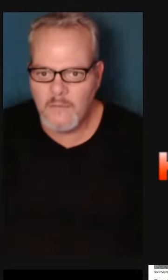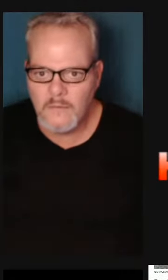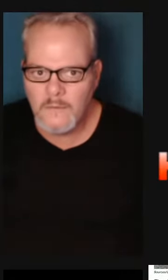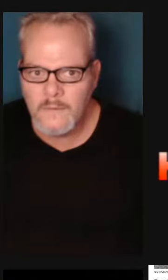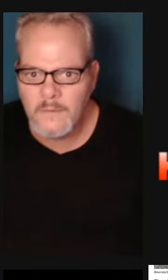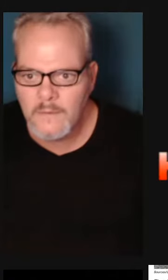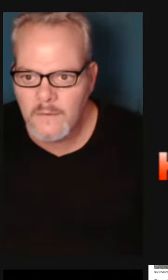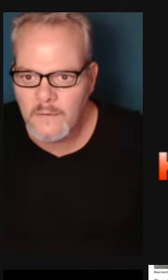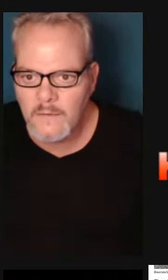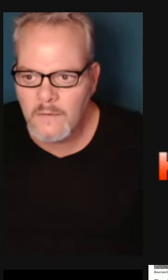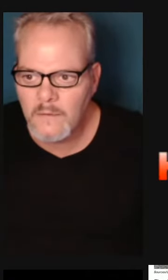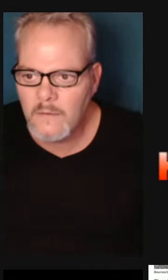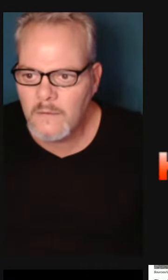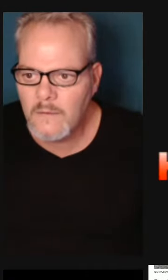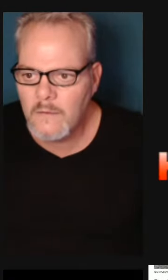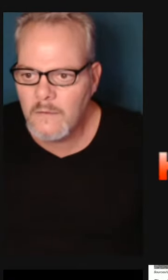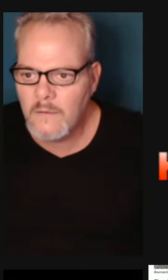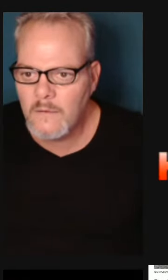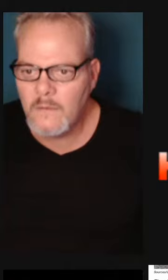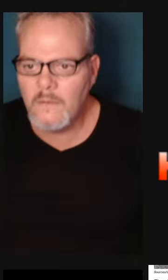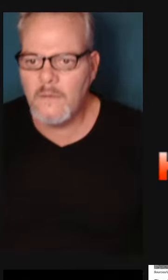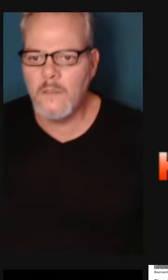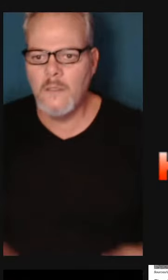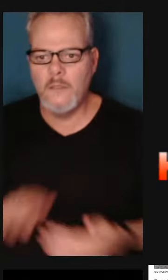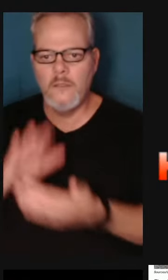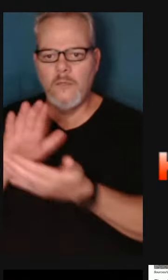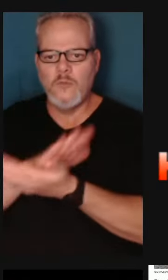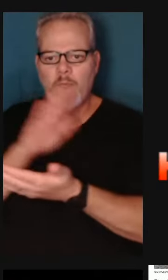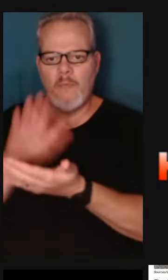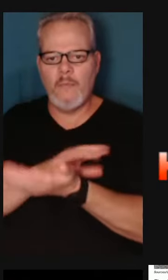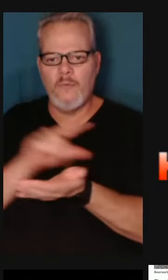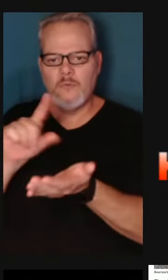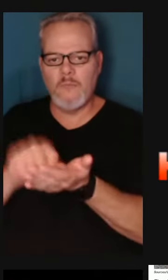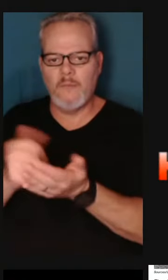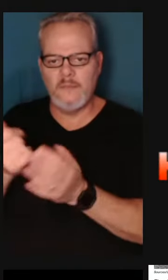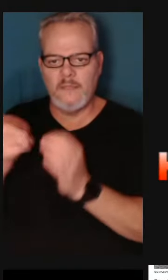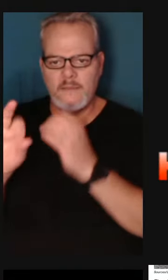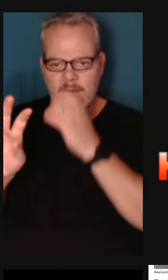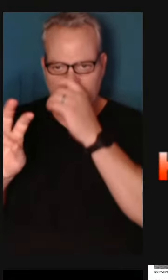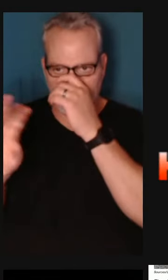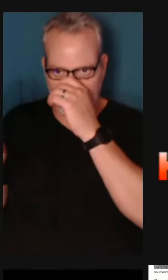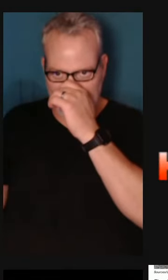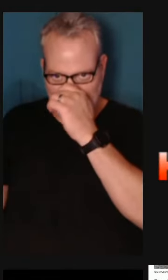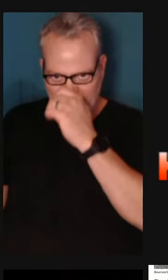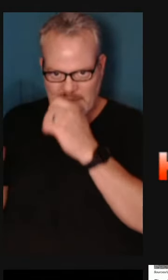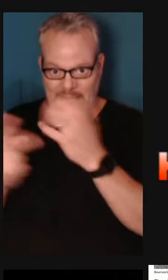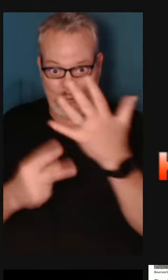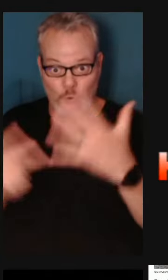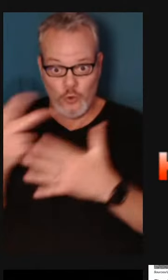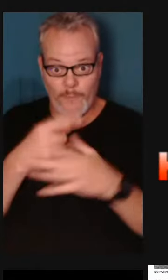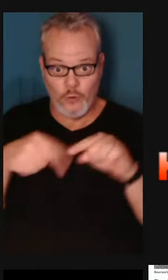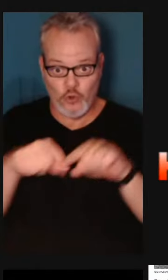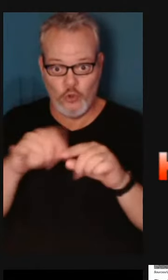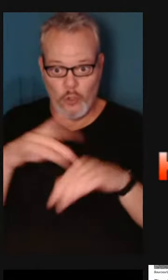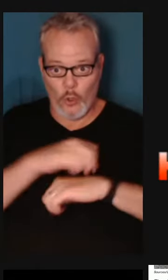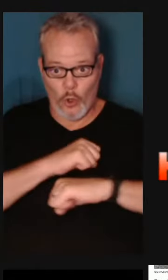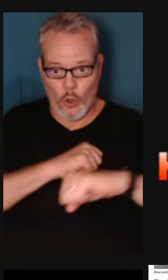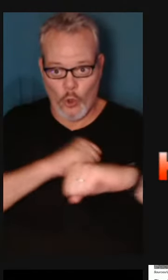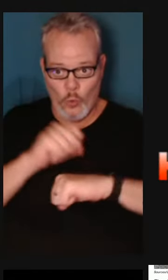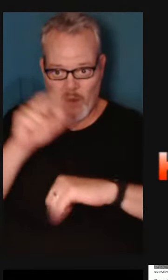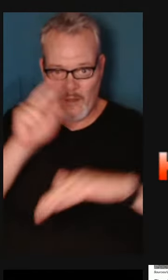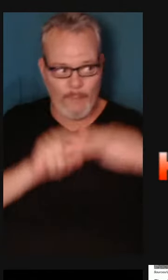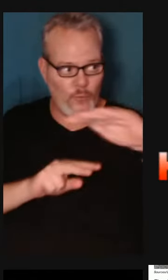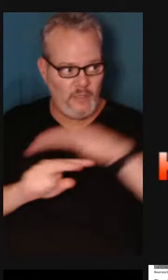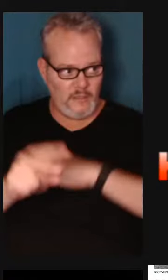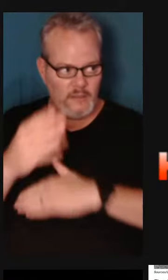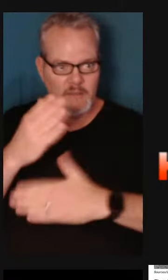There's a paper that was published in 1976 that was in review during the earthquake, where they had predicted there was going to be some movement of